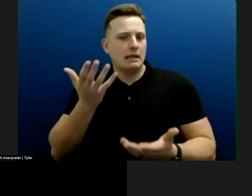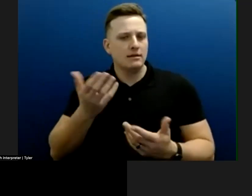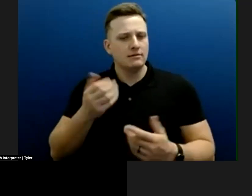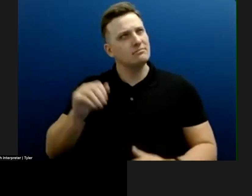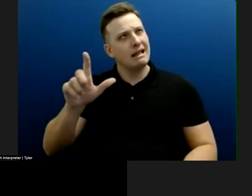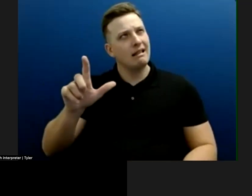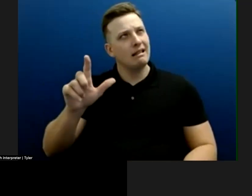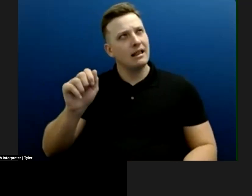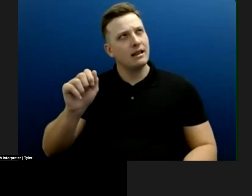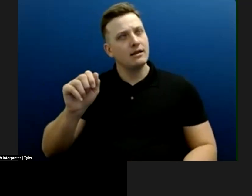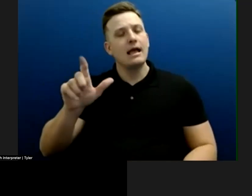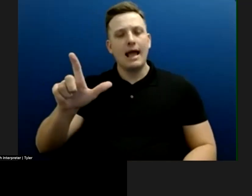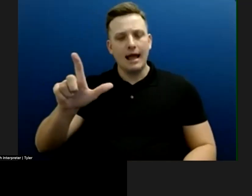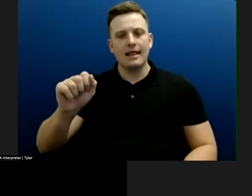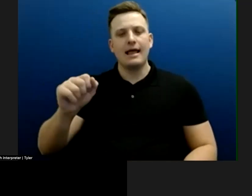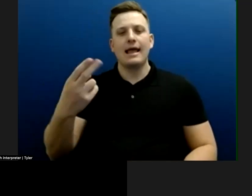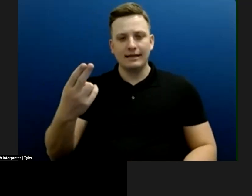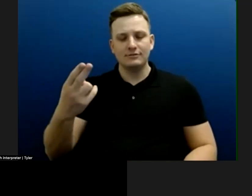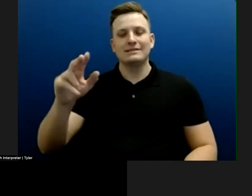Latinen says